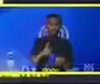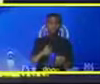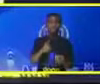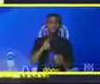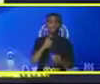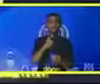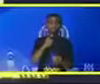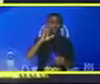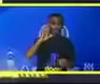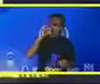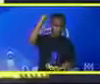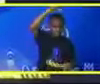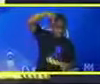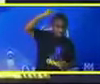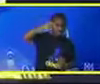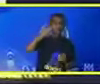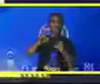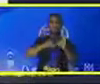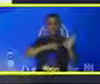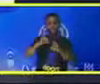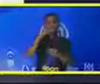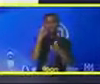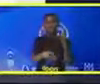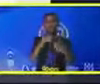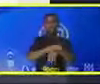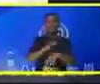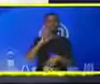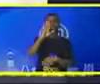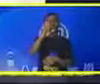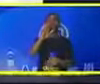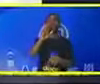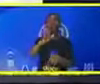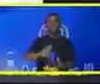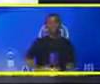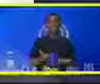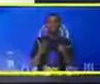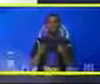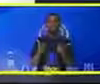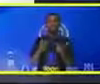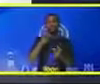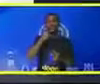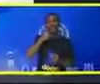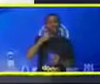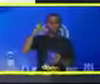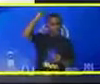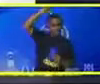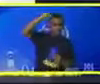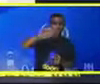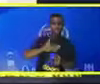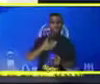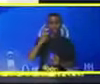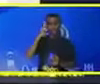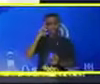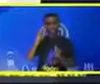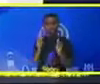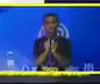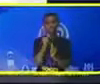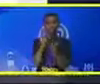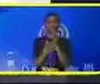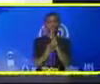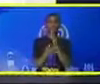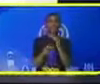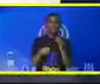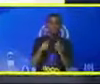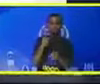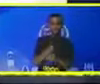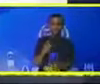life. It says, thou anointest my head with oil, but I know what is on my head by looking at what happens on my